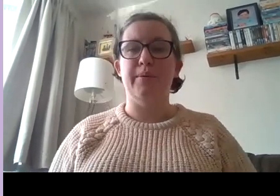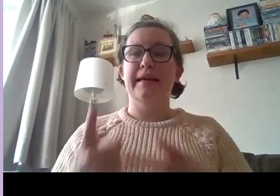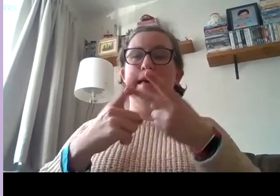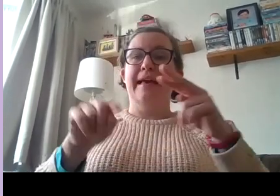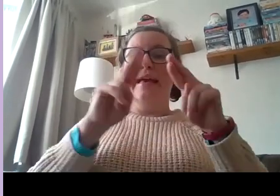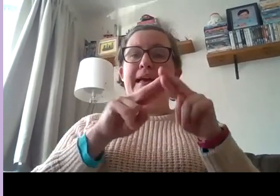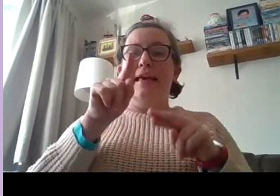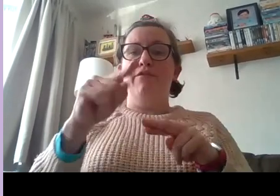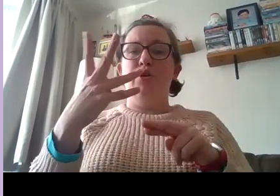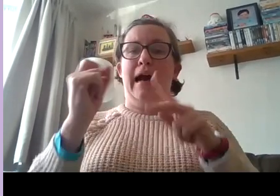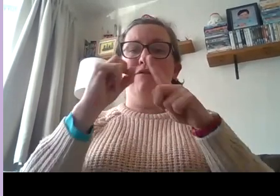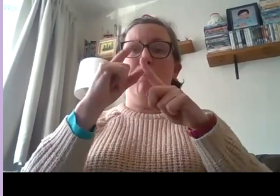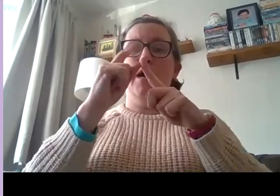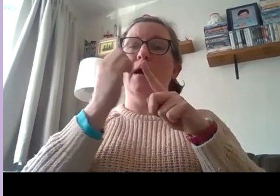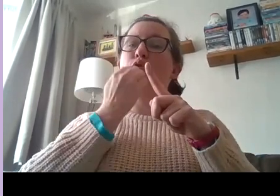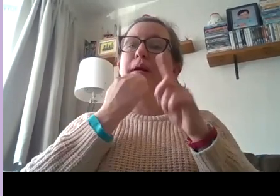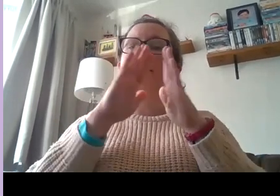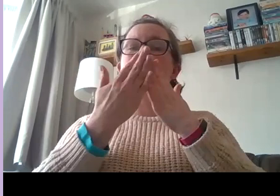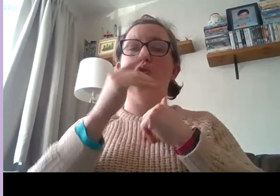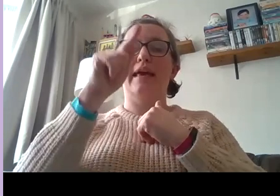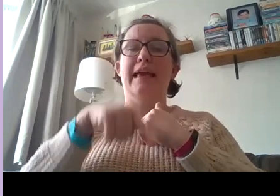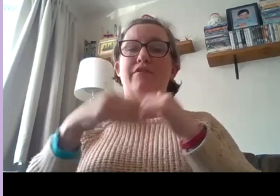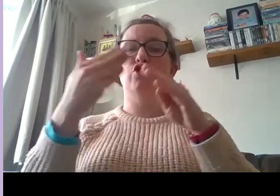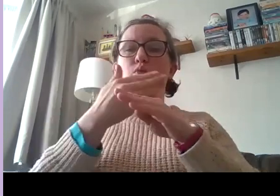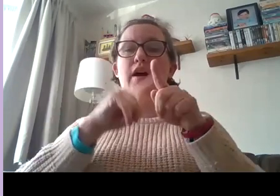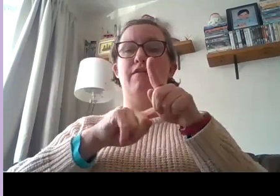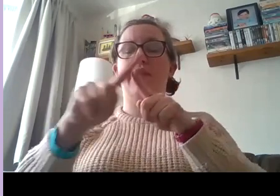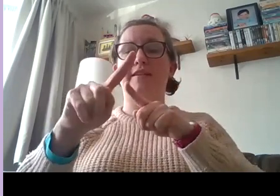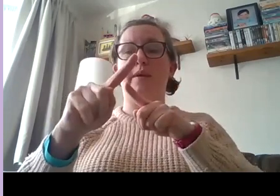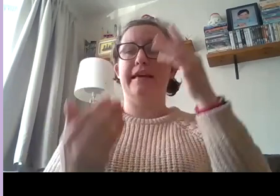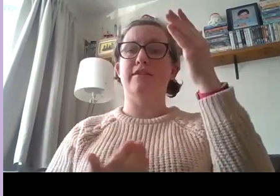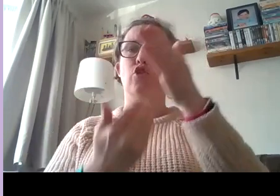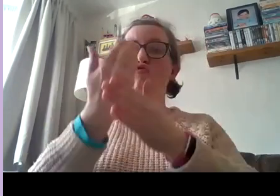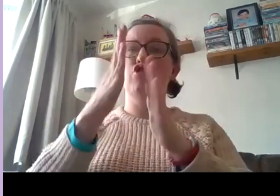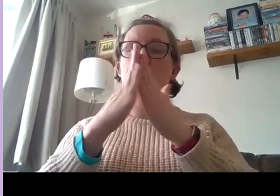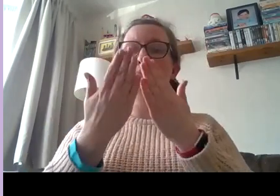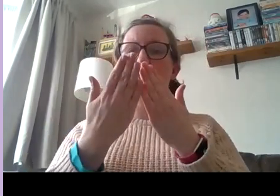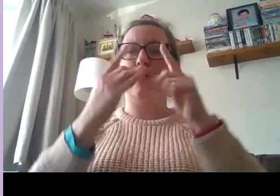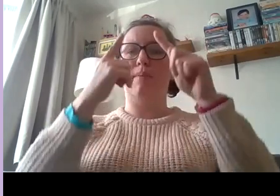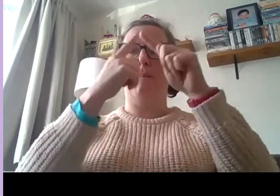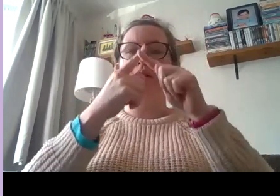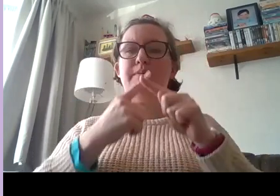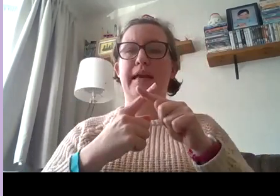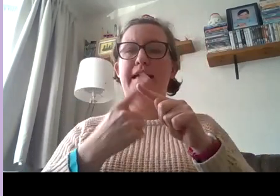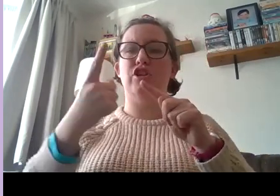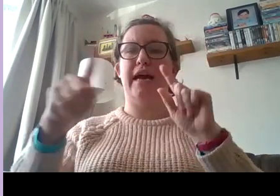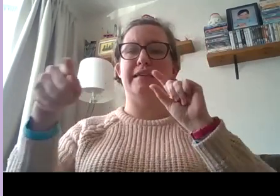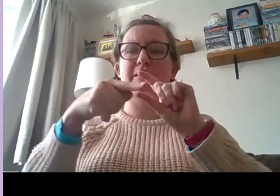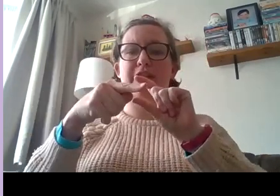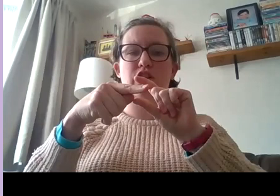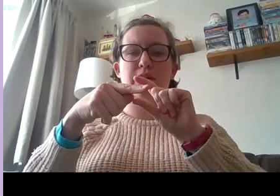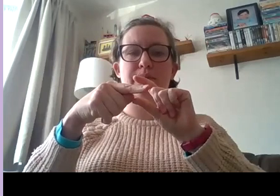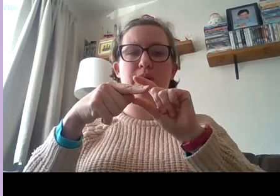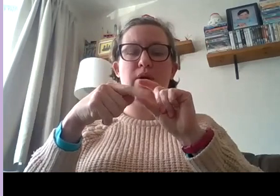Okay, so if you have a purple maths book, here is your work for this week. It's your new book about multiplication